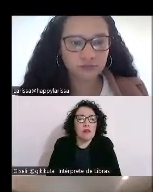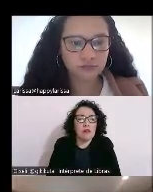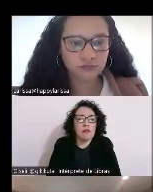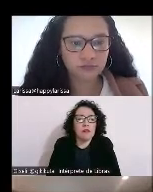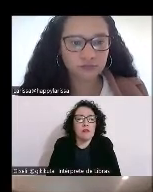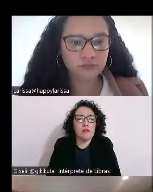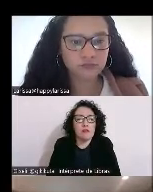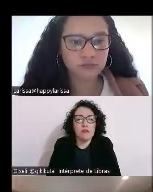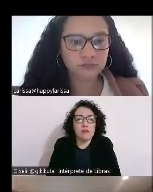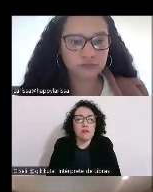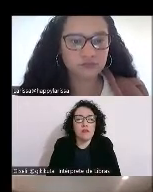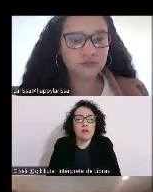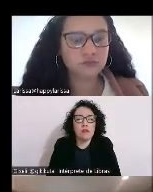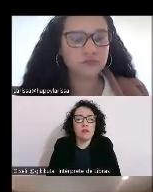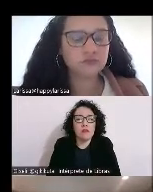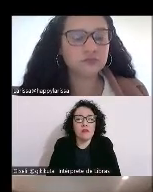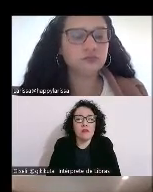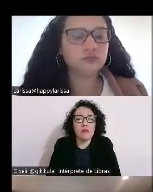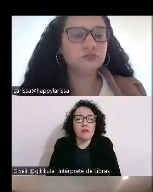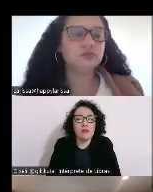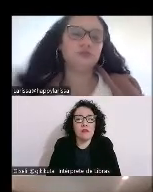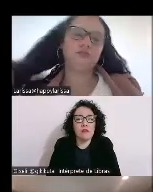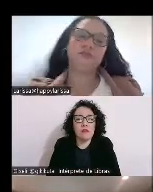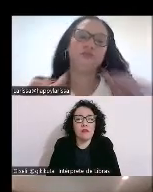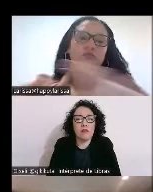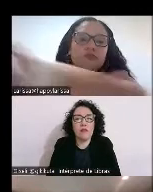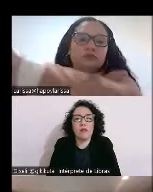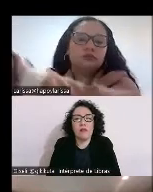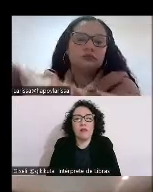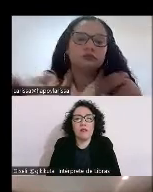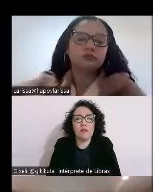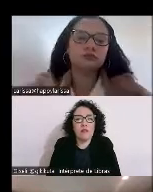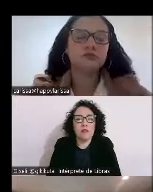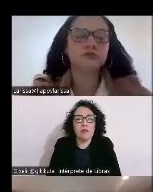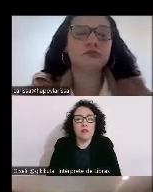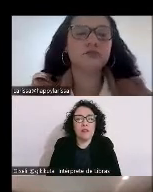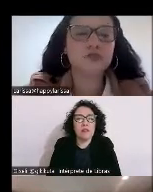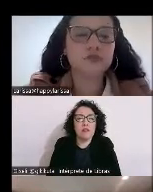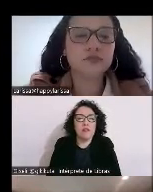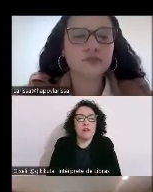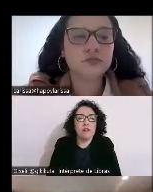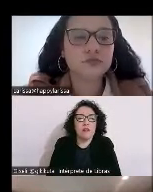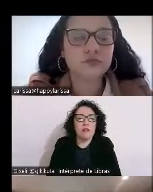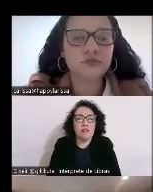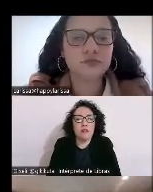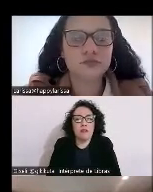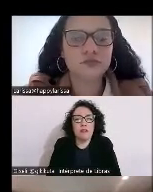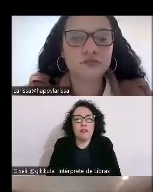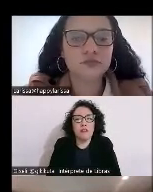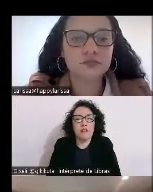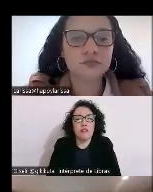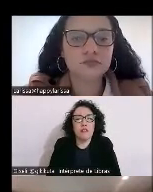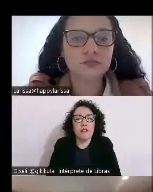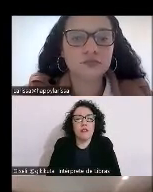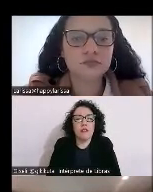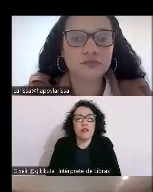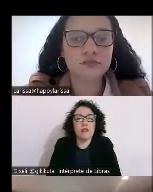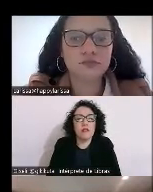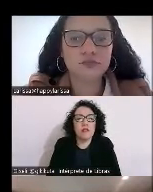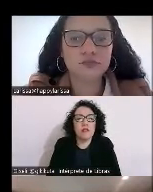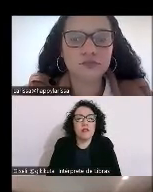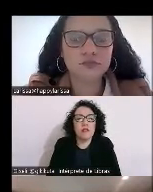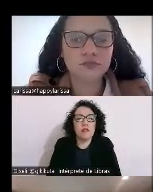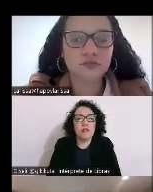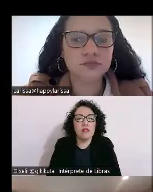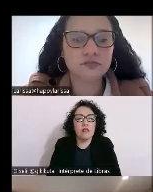for teachers is to develop a technology program that does two things. First of